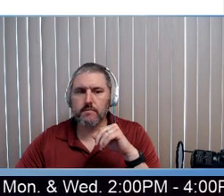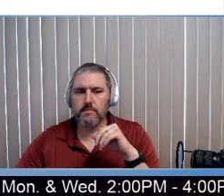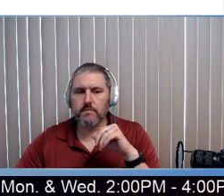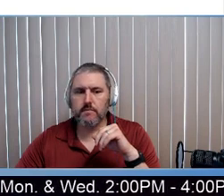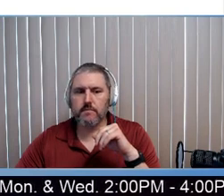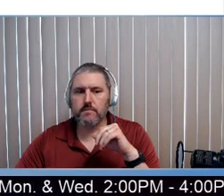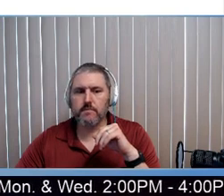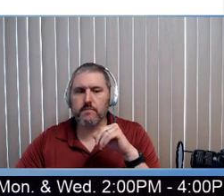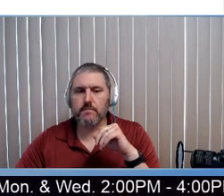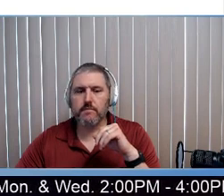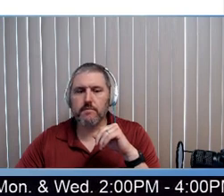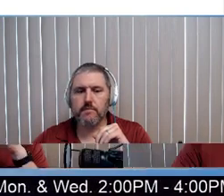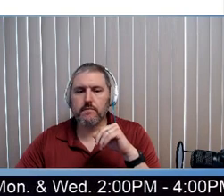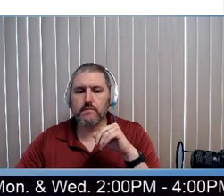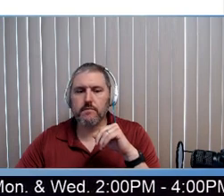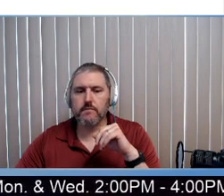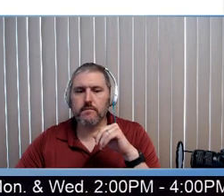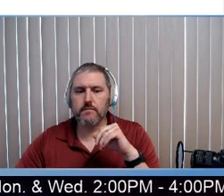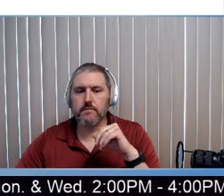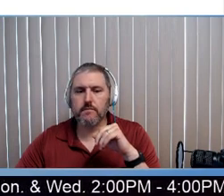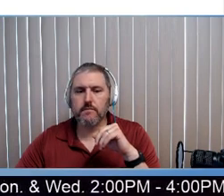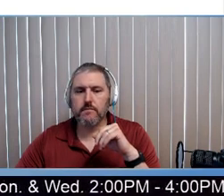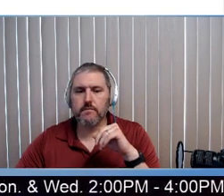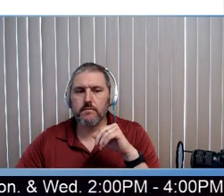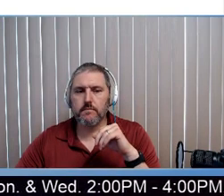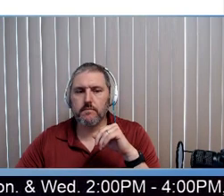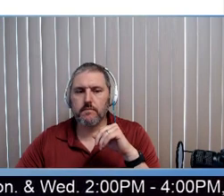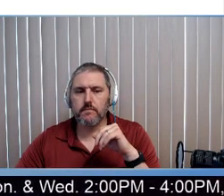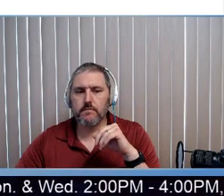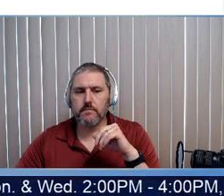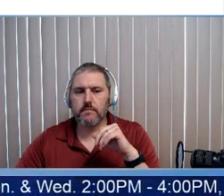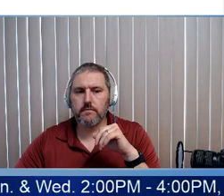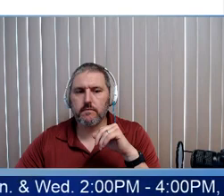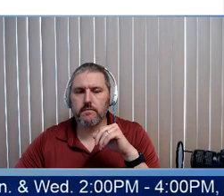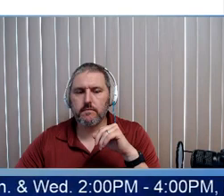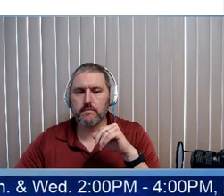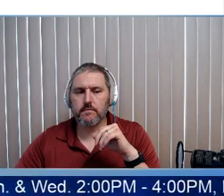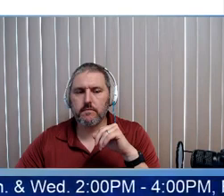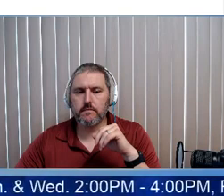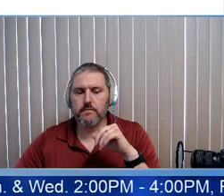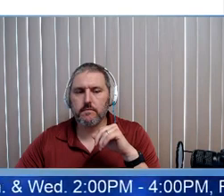declaration. And as he mentioned, he has had conversations with Governor Waltz. So.